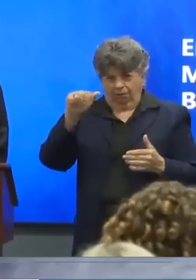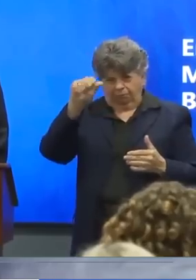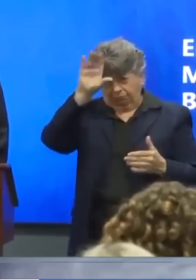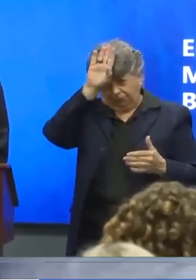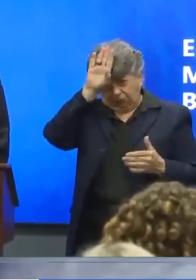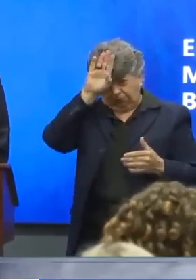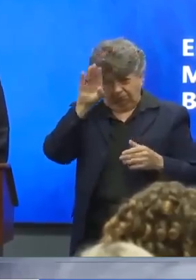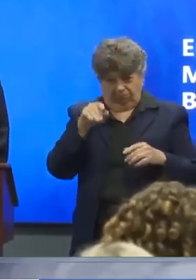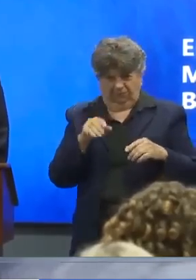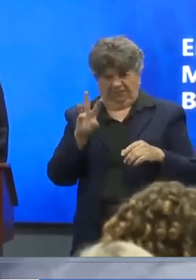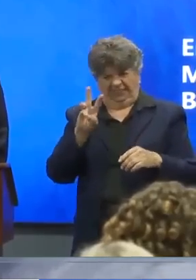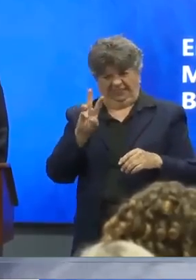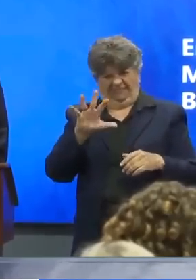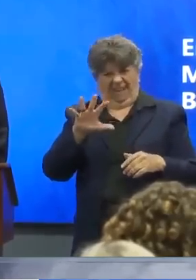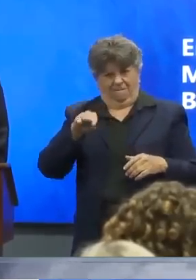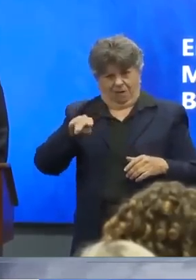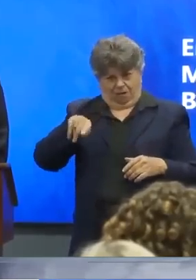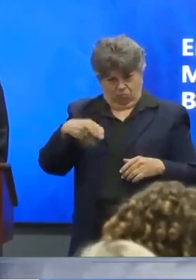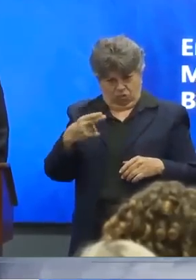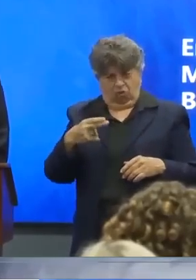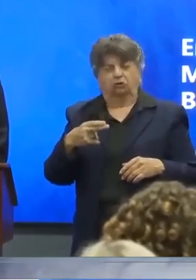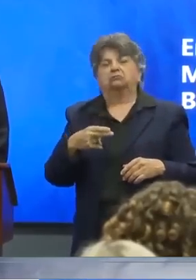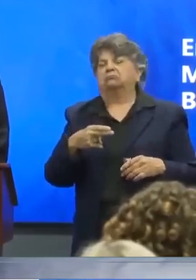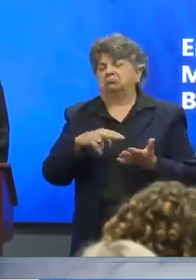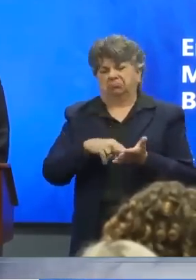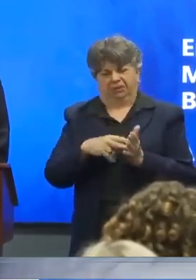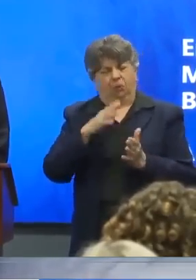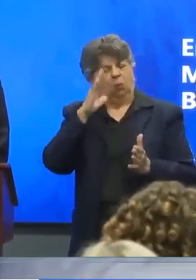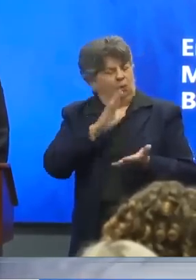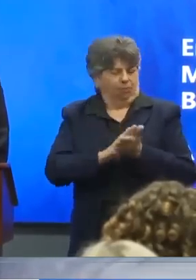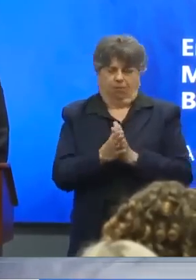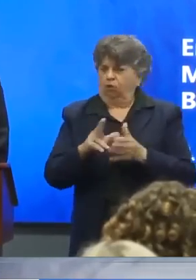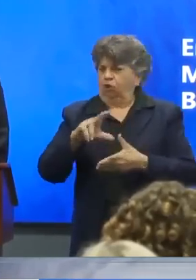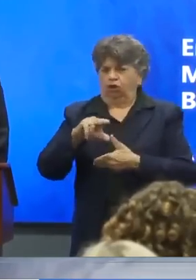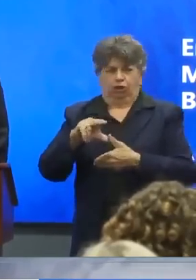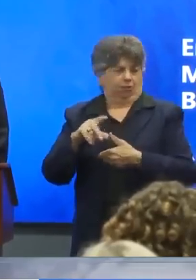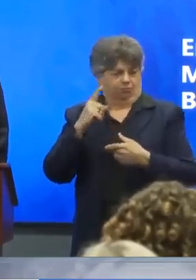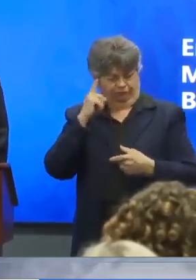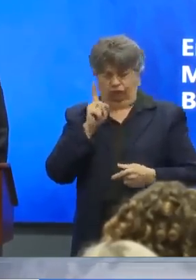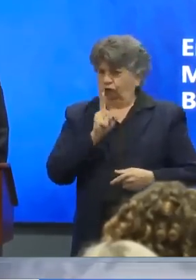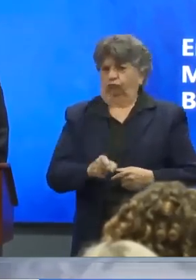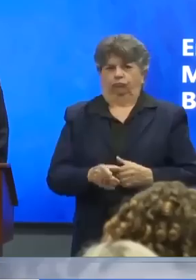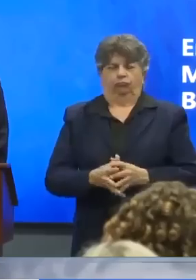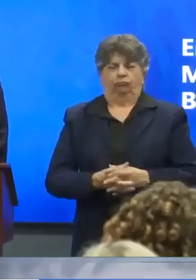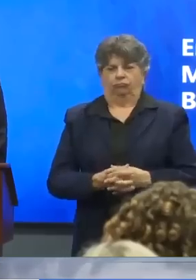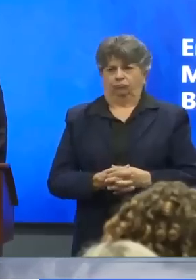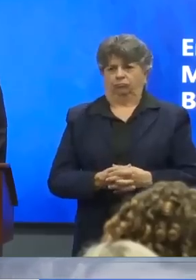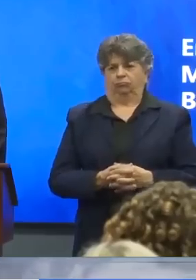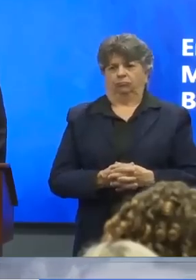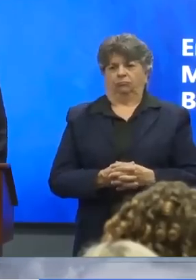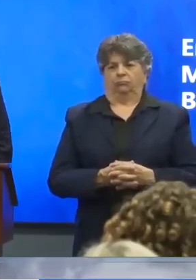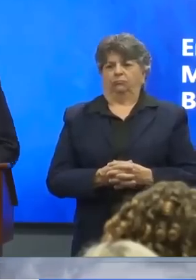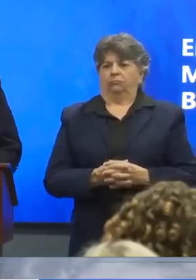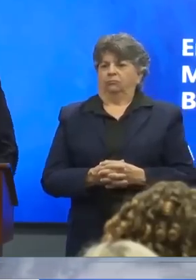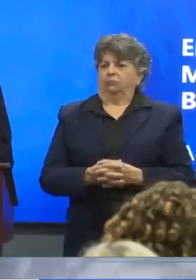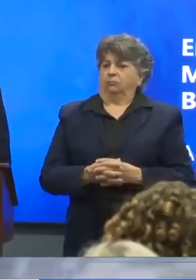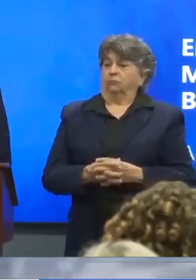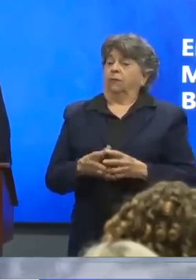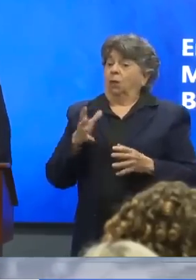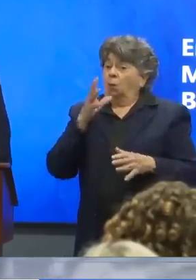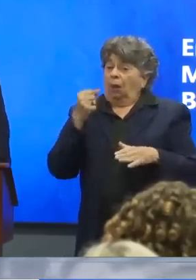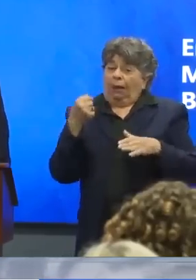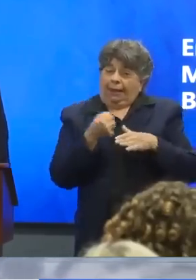a hurricane later today without question. Current forecast is to make landfall around Florida's Big Bend